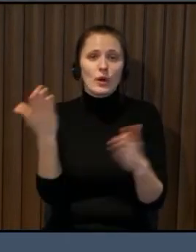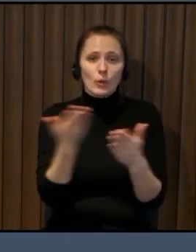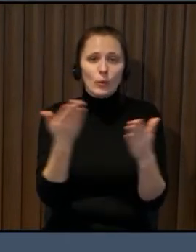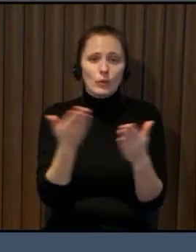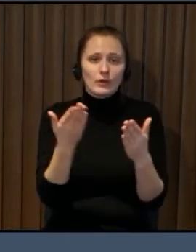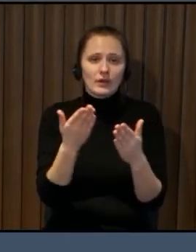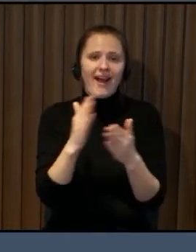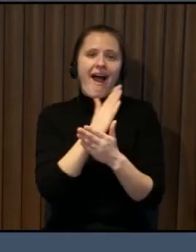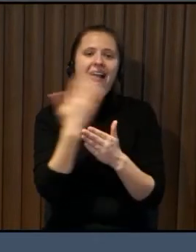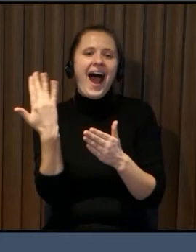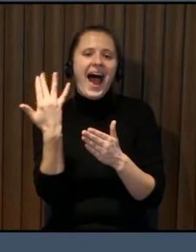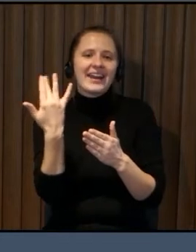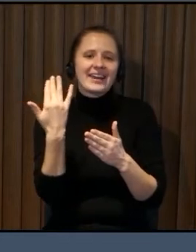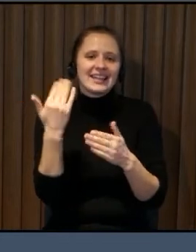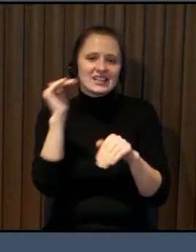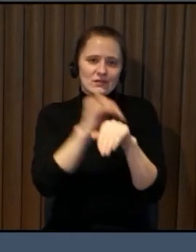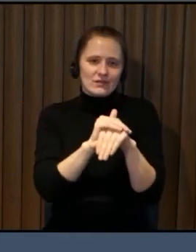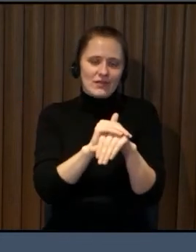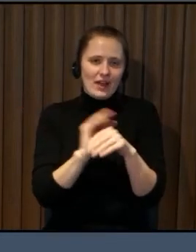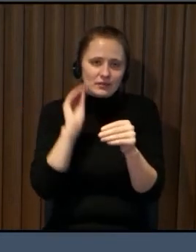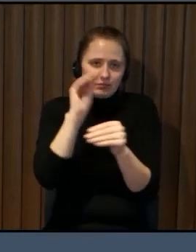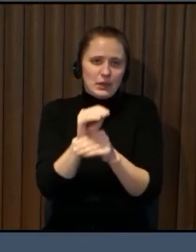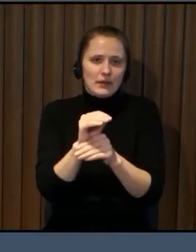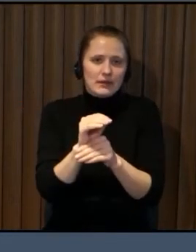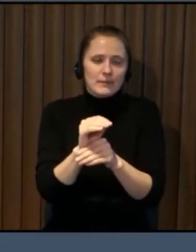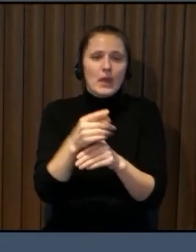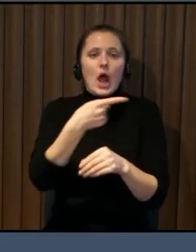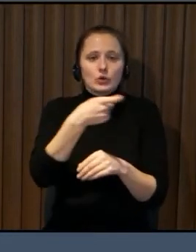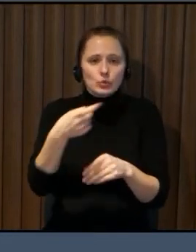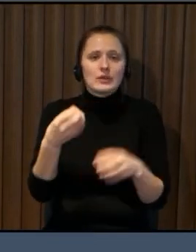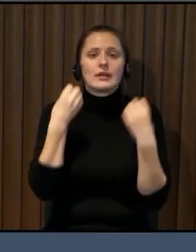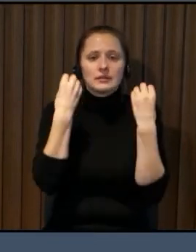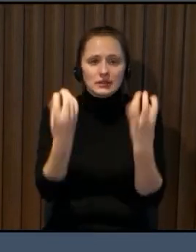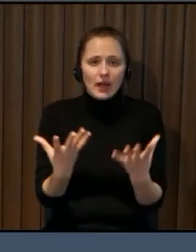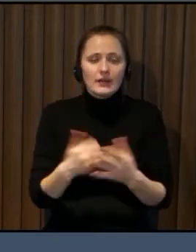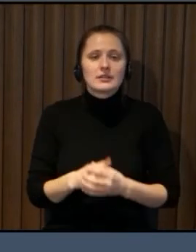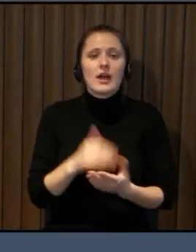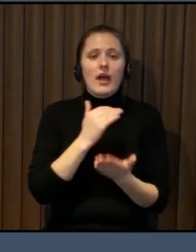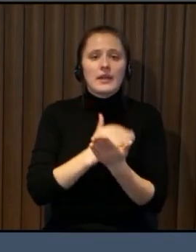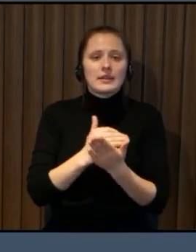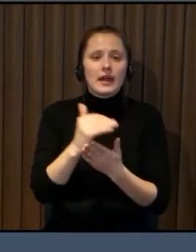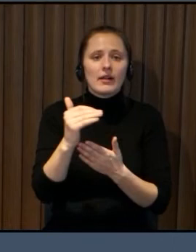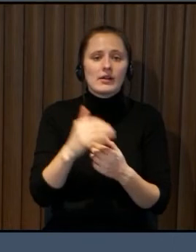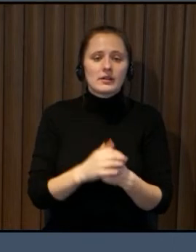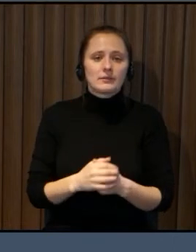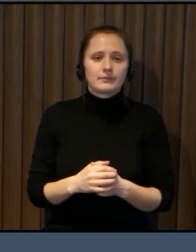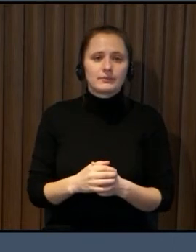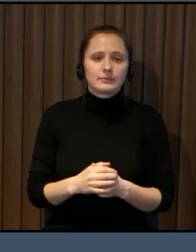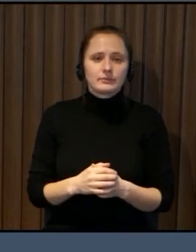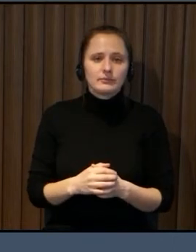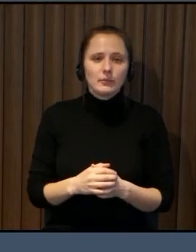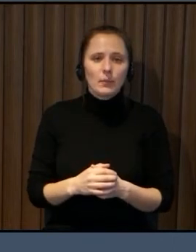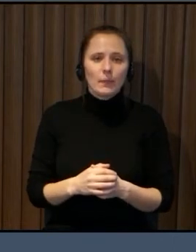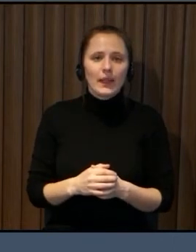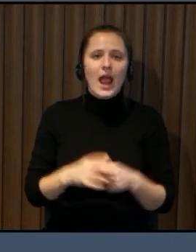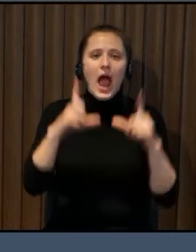to start from the scratch and start everything again. So it is much better